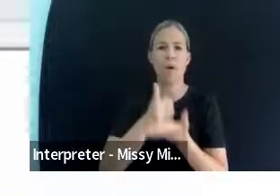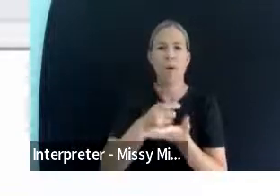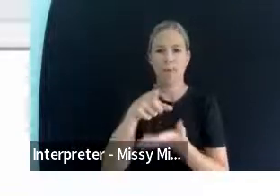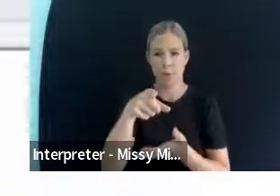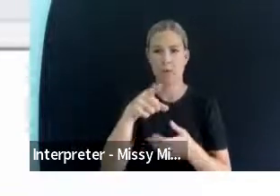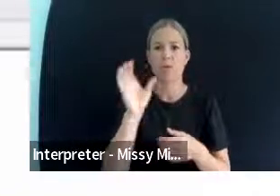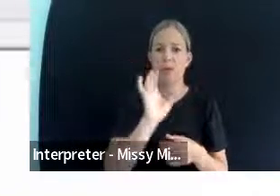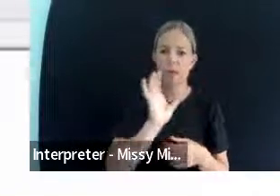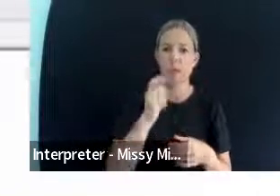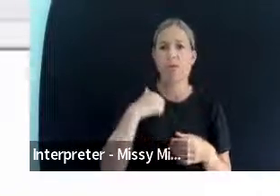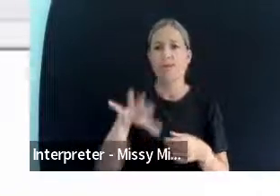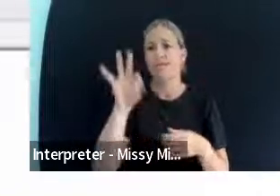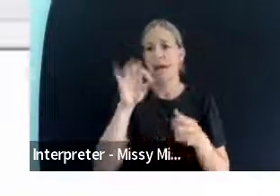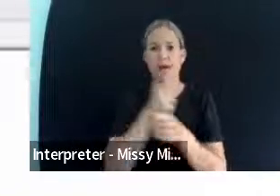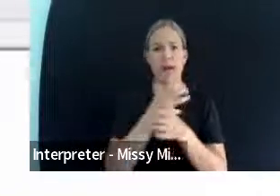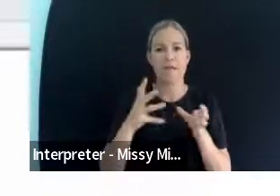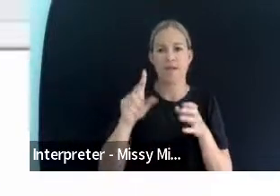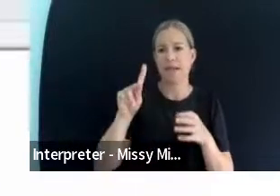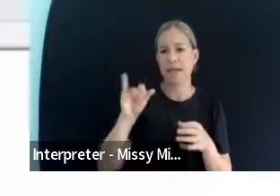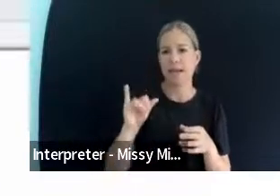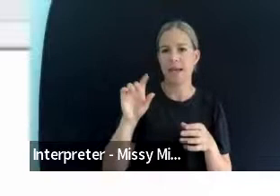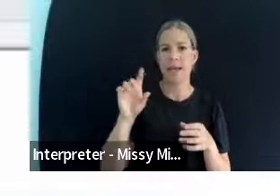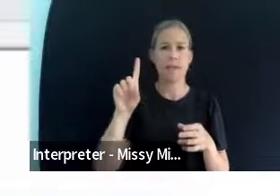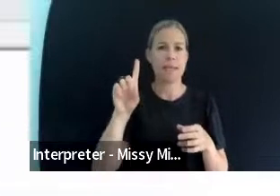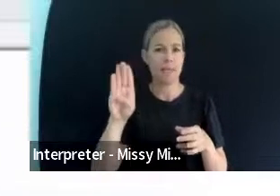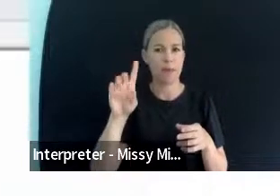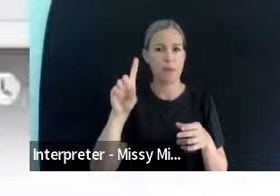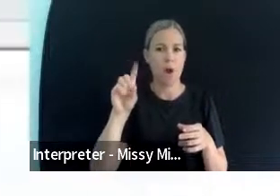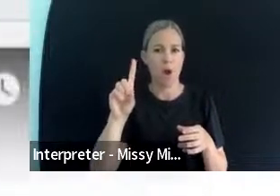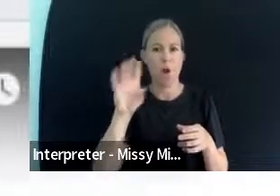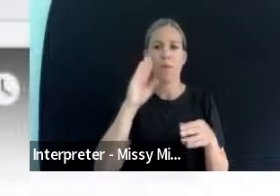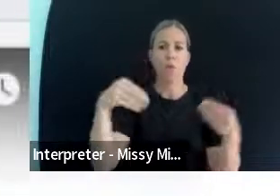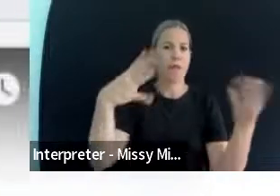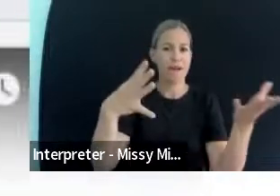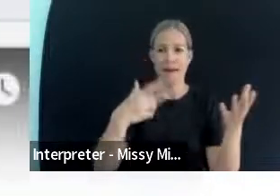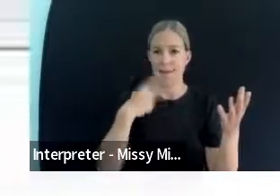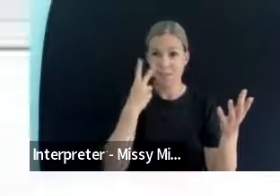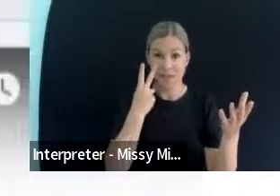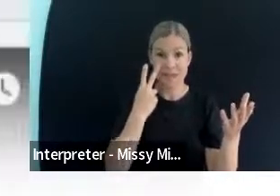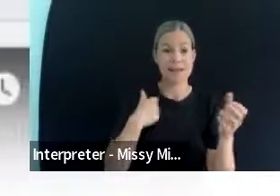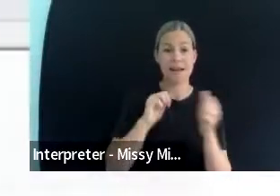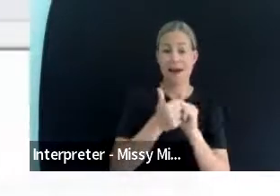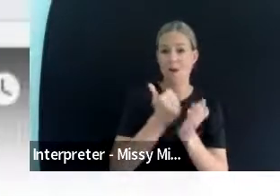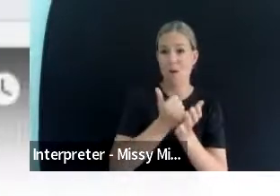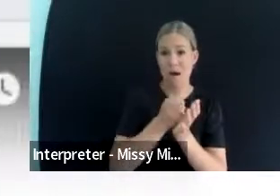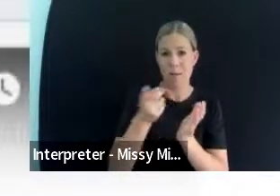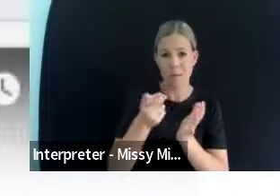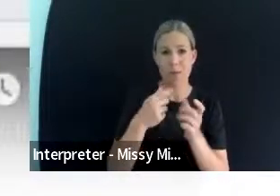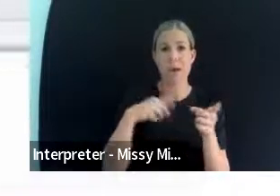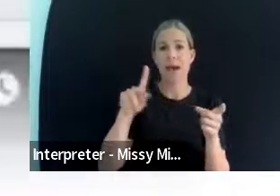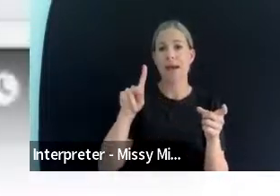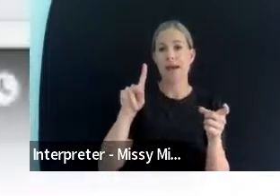Explore everything Kentucky DB101 offers and see how it can help you at